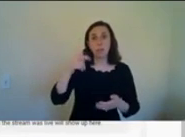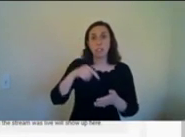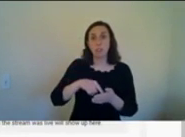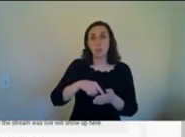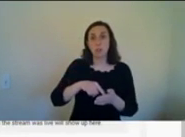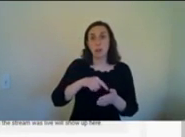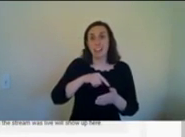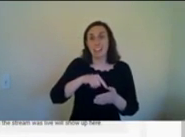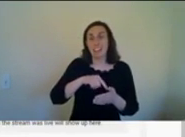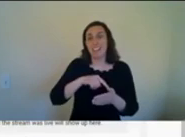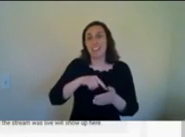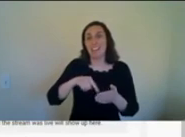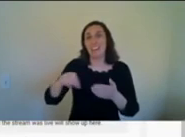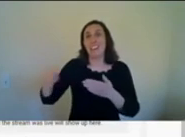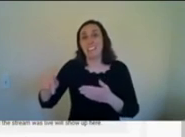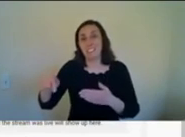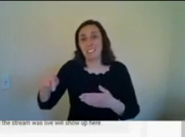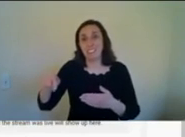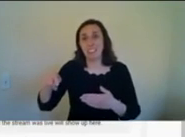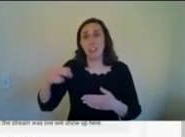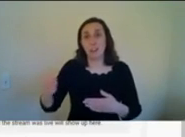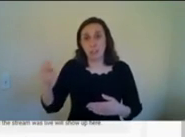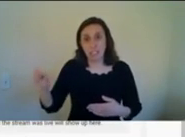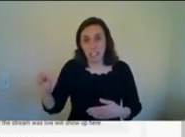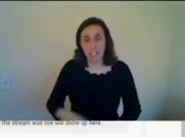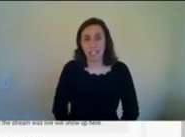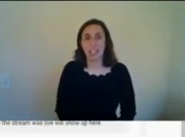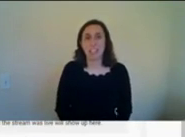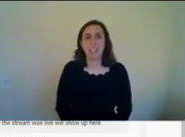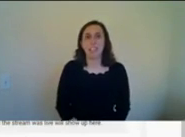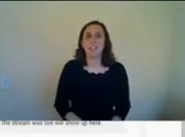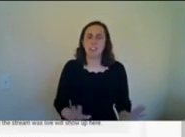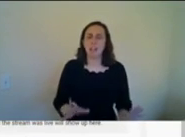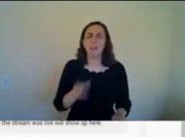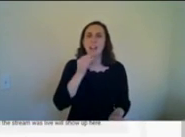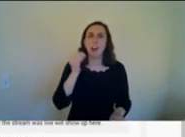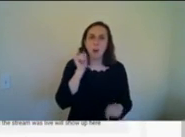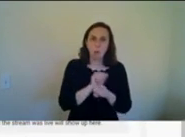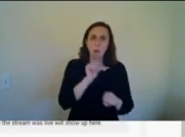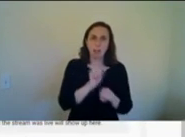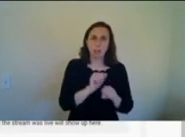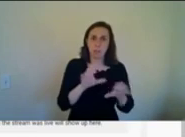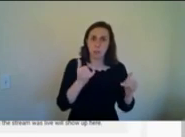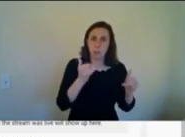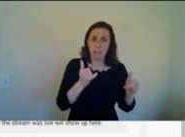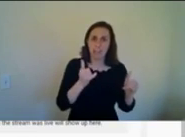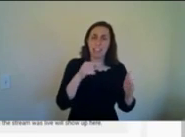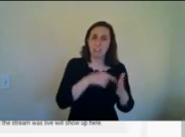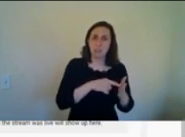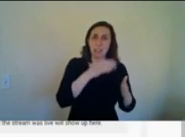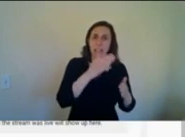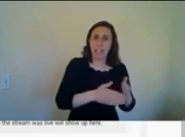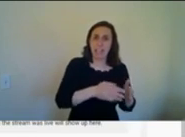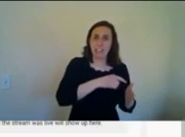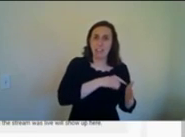Then in the homework for the material we're covering today is due the end of next week. I should